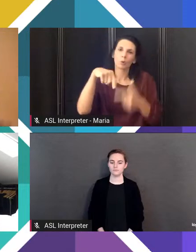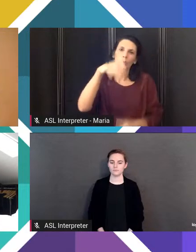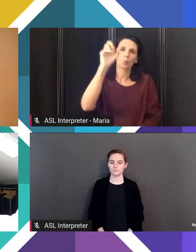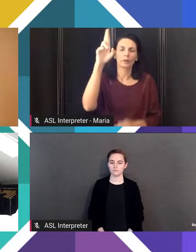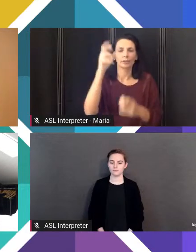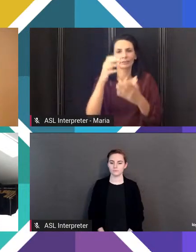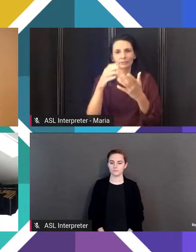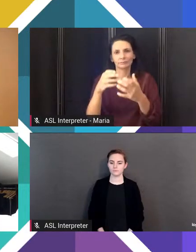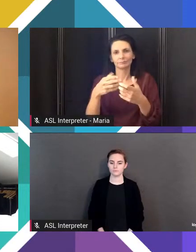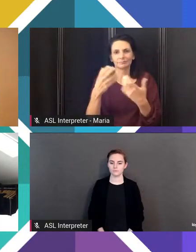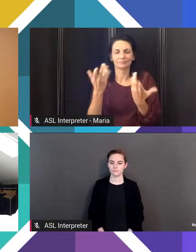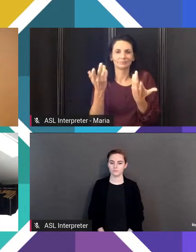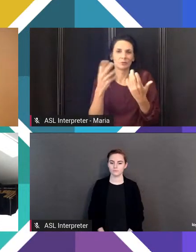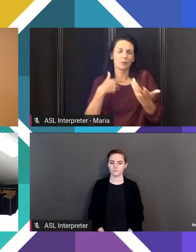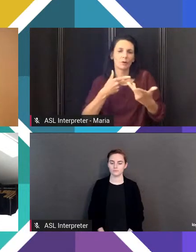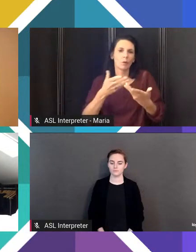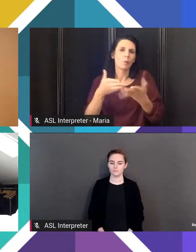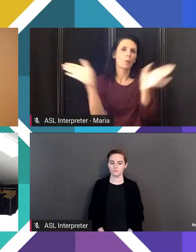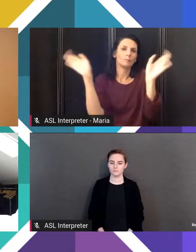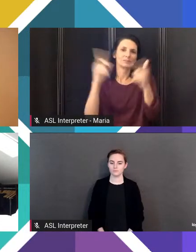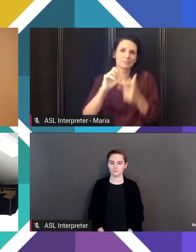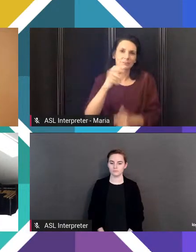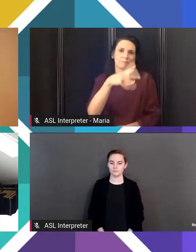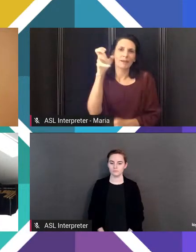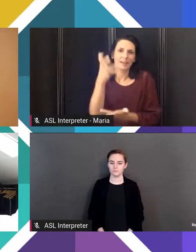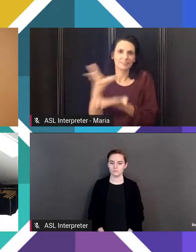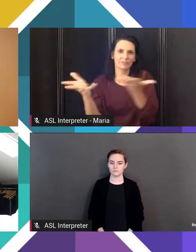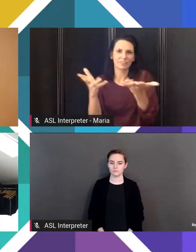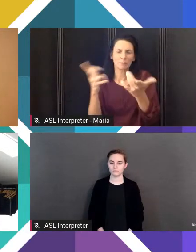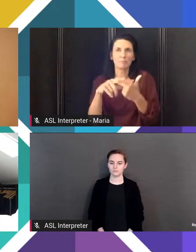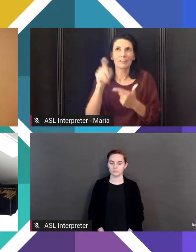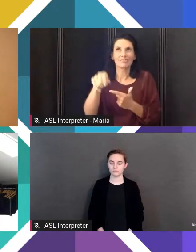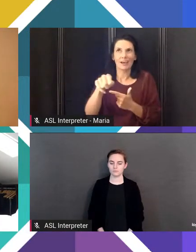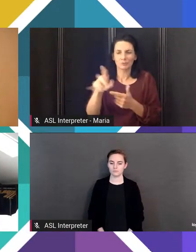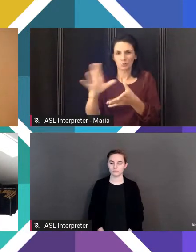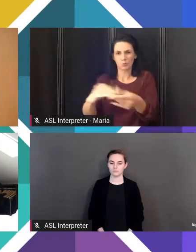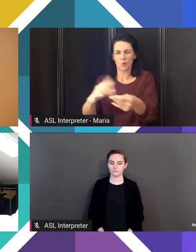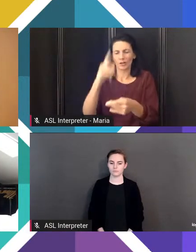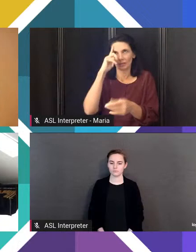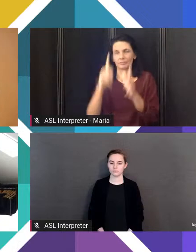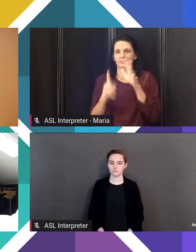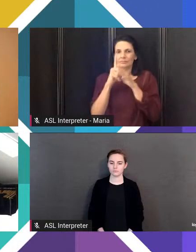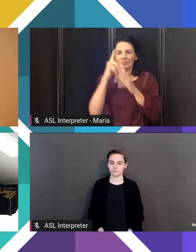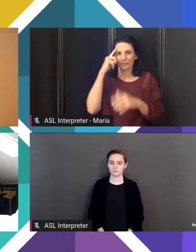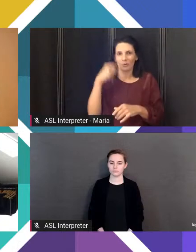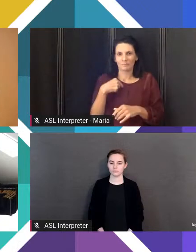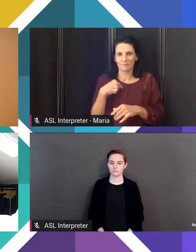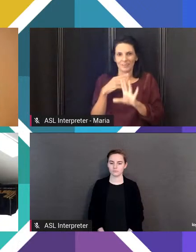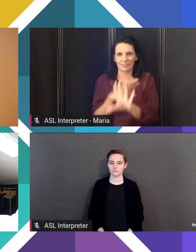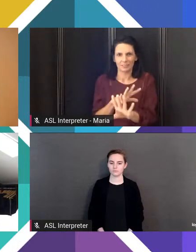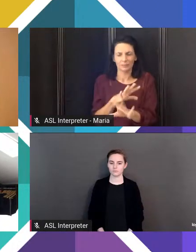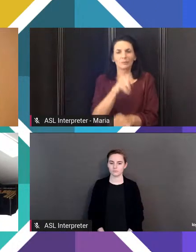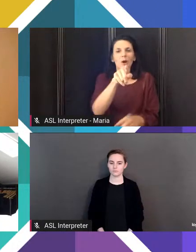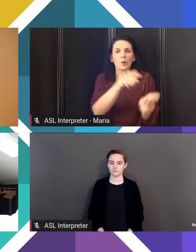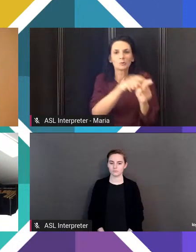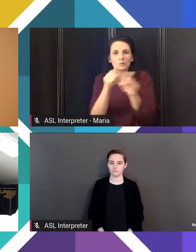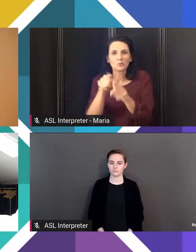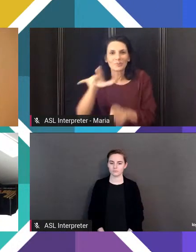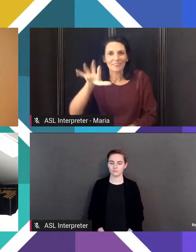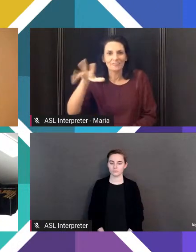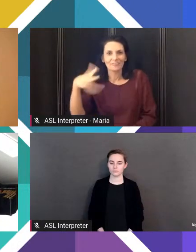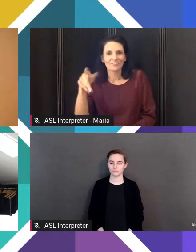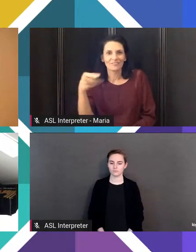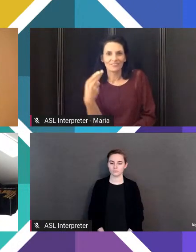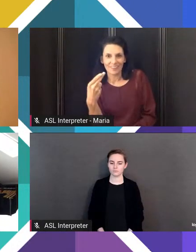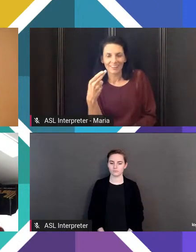welcoming space. I just, I don't know, when you were talking, that dawned on me. Also, equally about Fifth Element, and his character's name